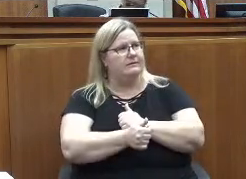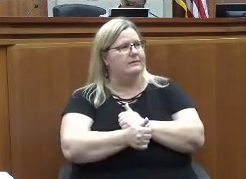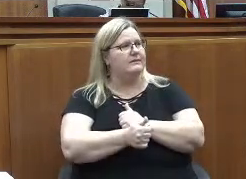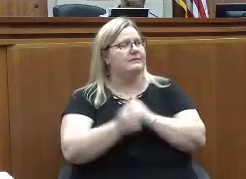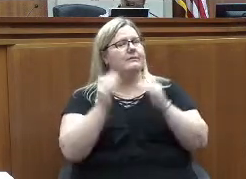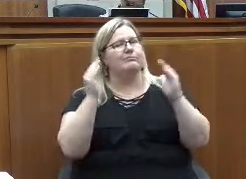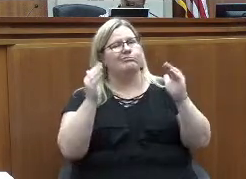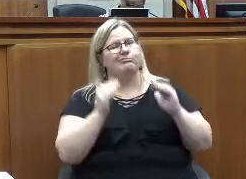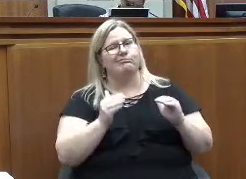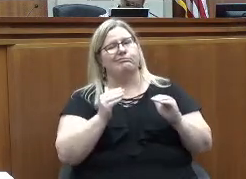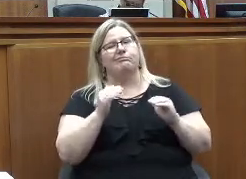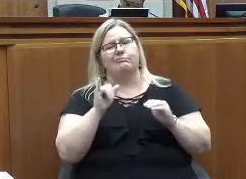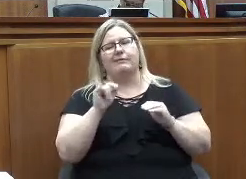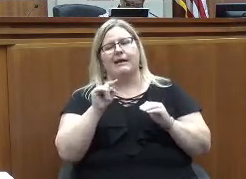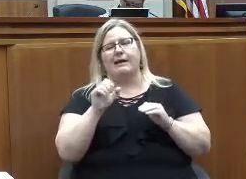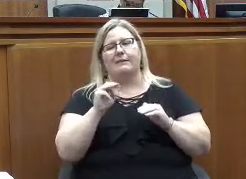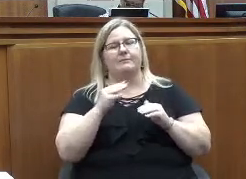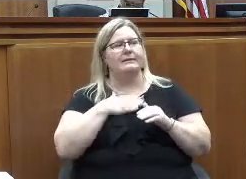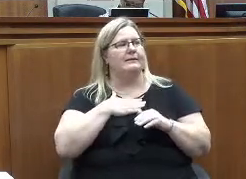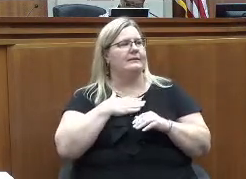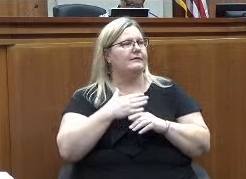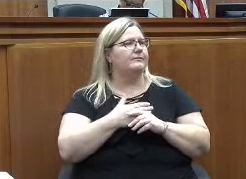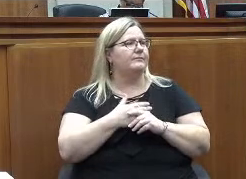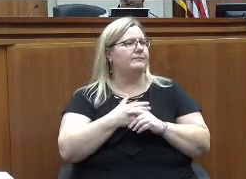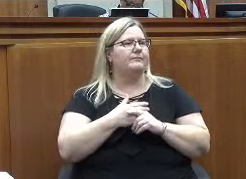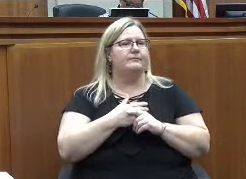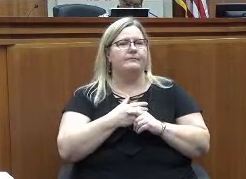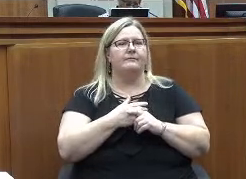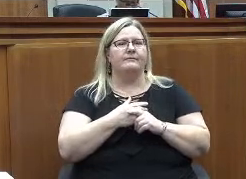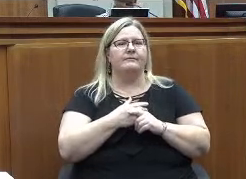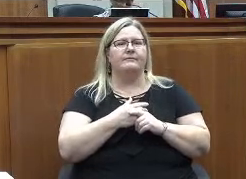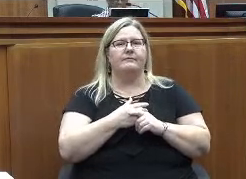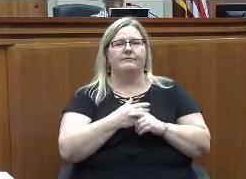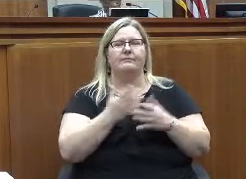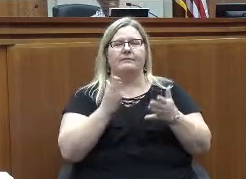Next item, please. Meeting adjourned. Thank you.